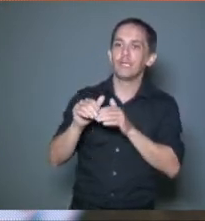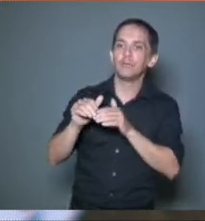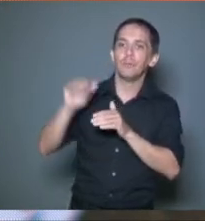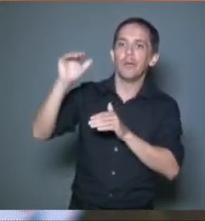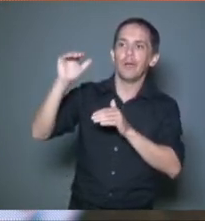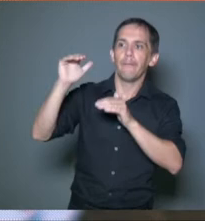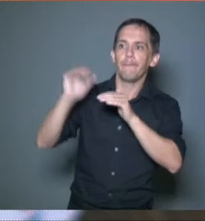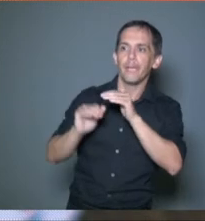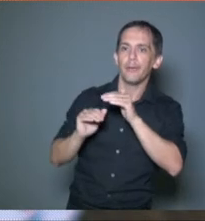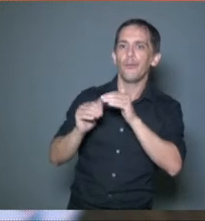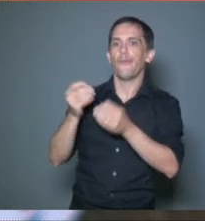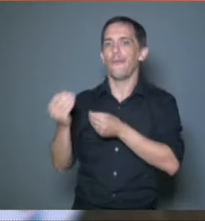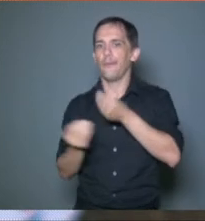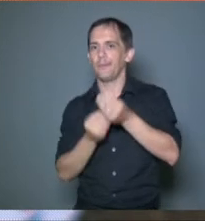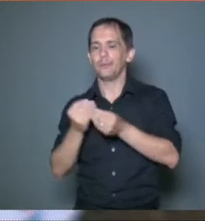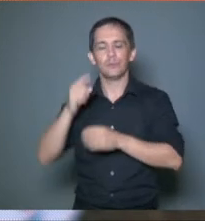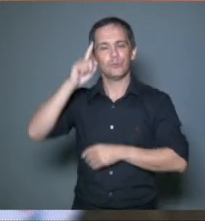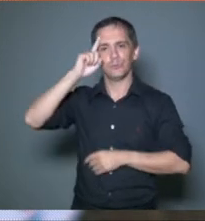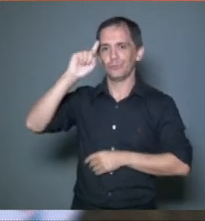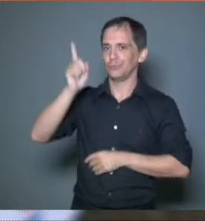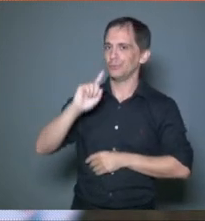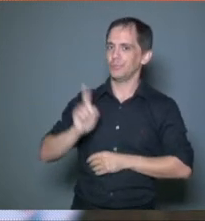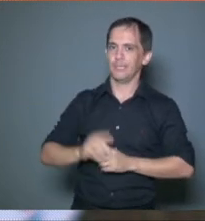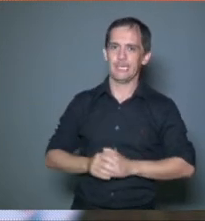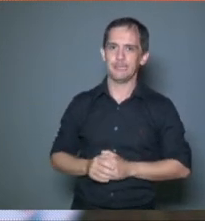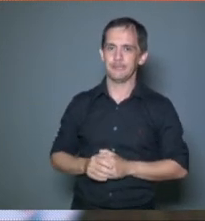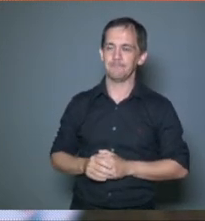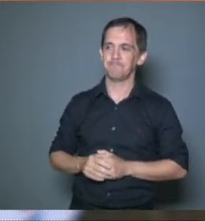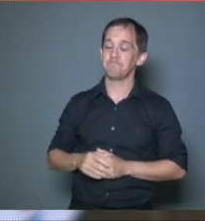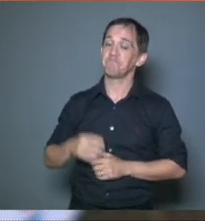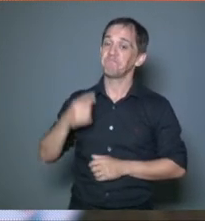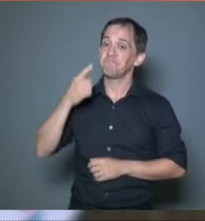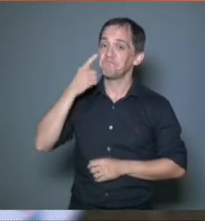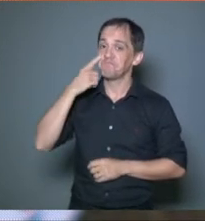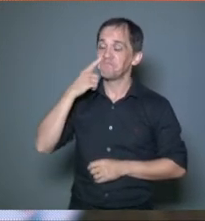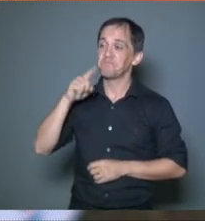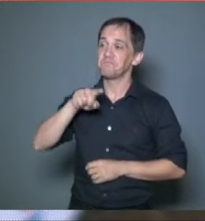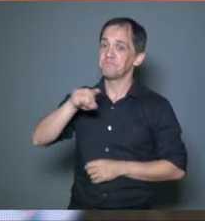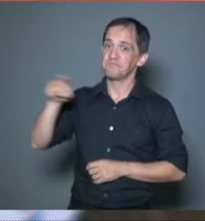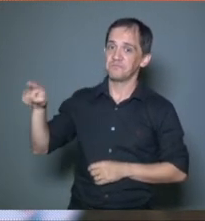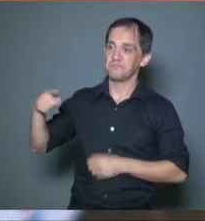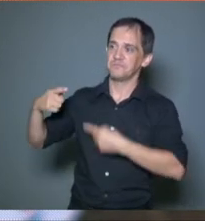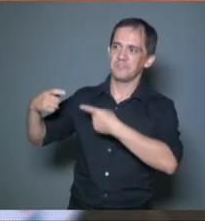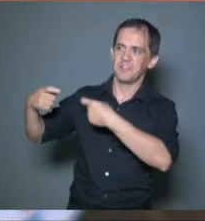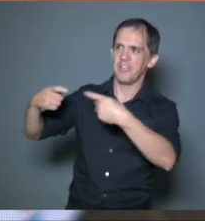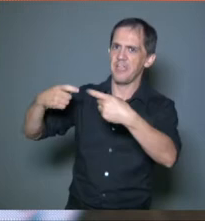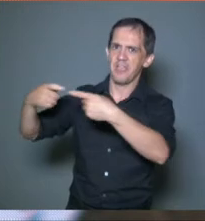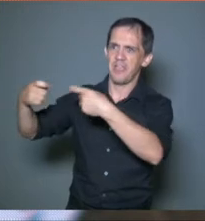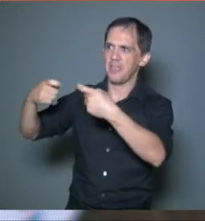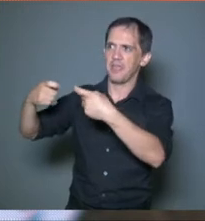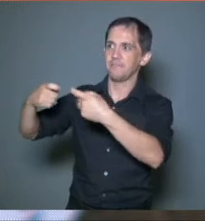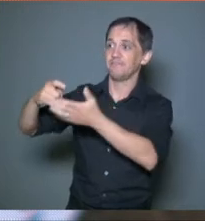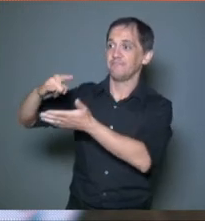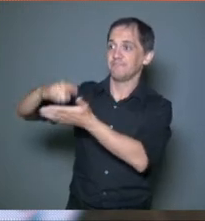at 1,000 or go up to 1,200? It all depends on the war.